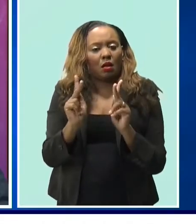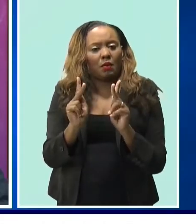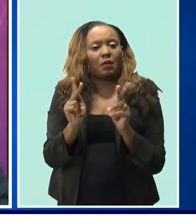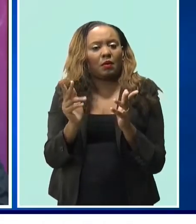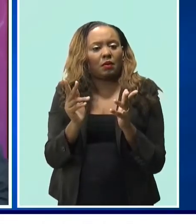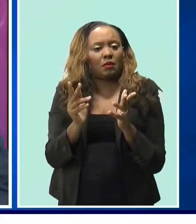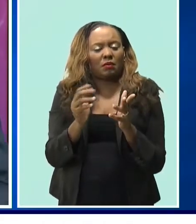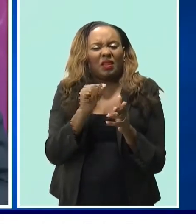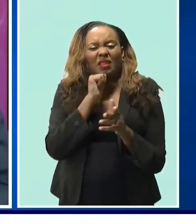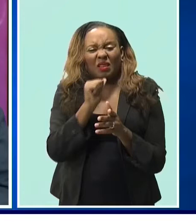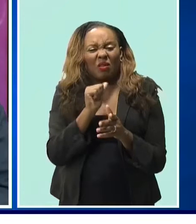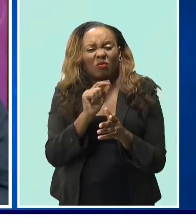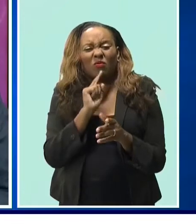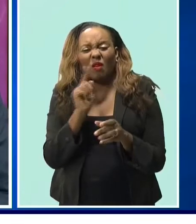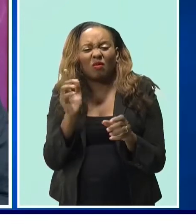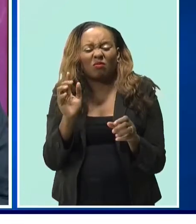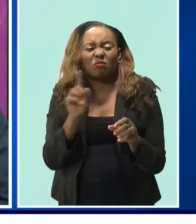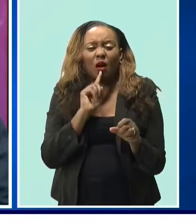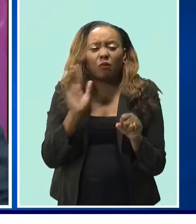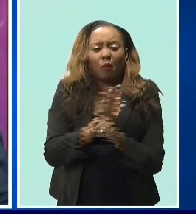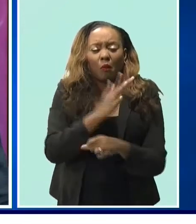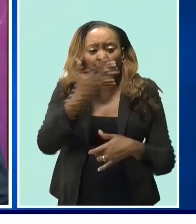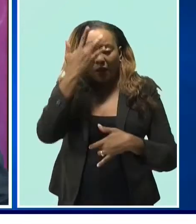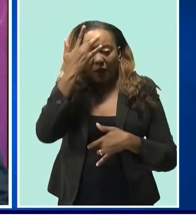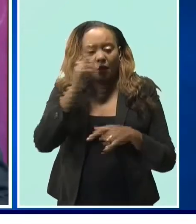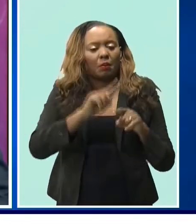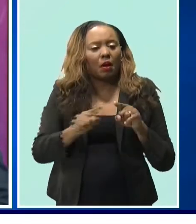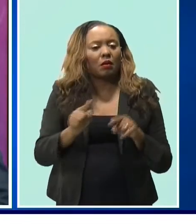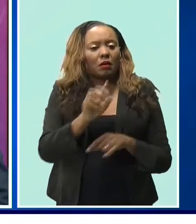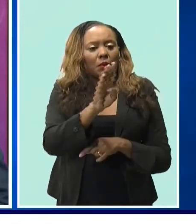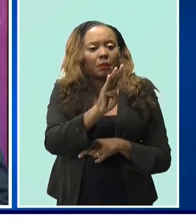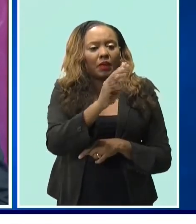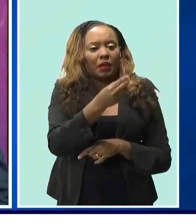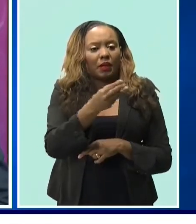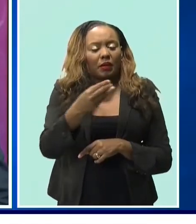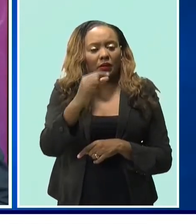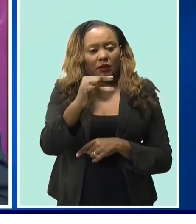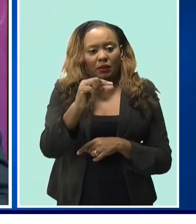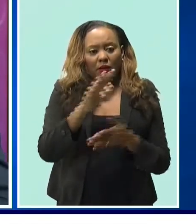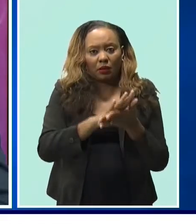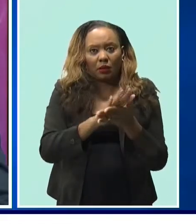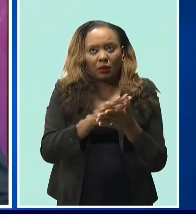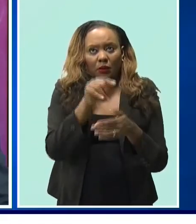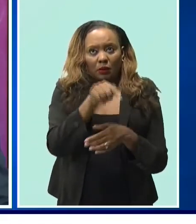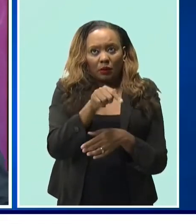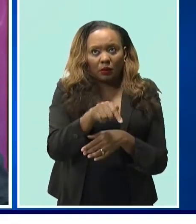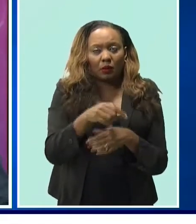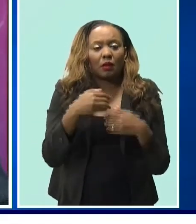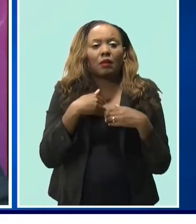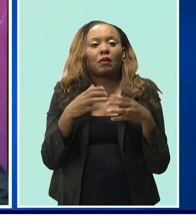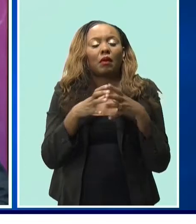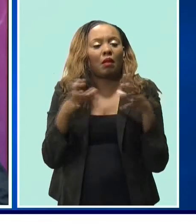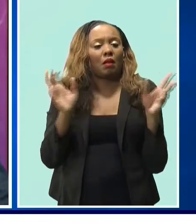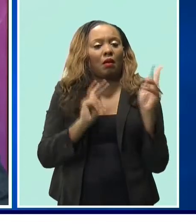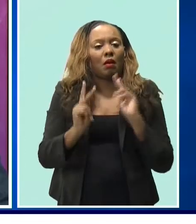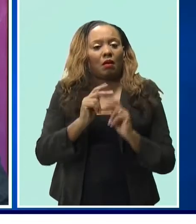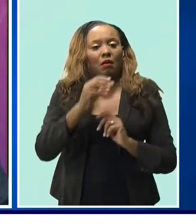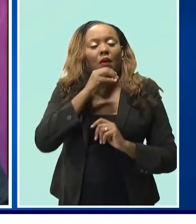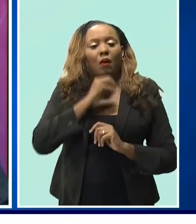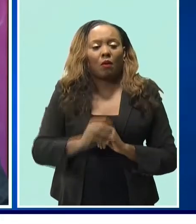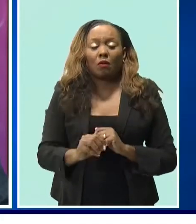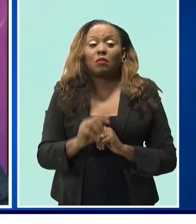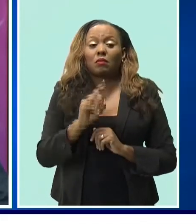to mention particularly is in that particular section at Blackman and Gollop is one where we have a more elderly population who are quite